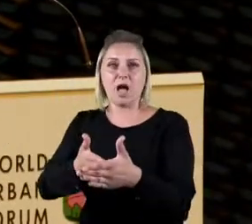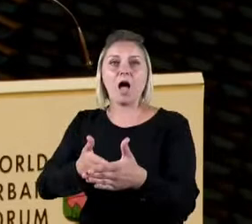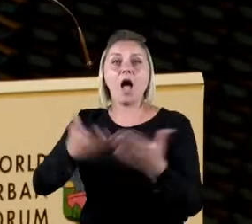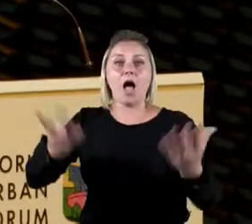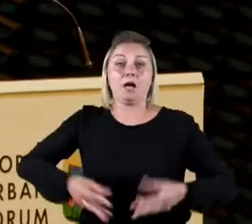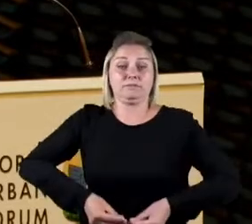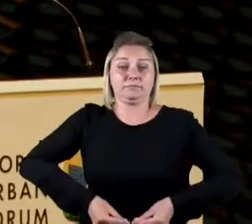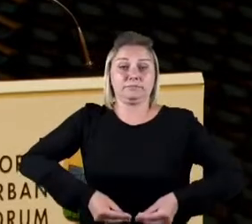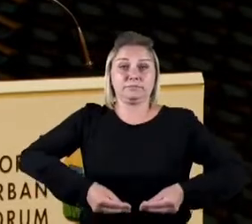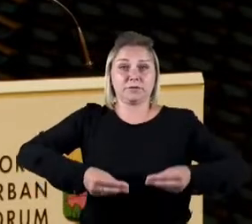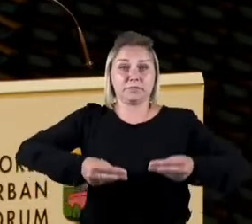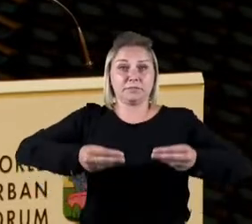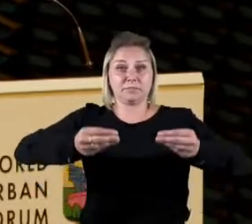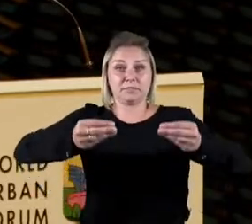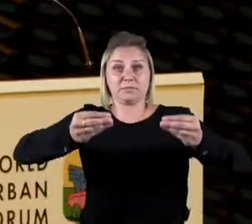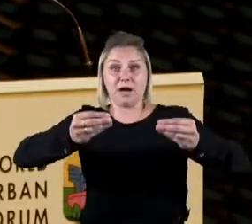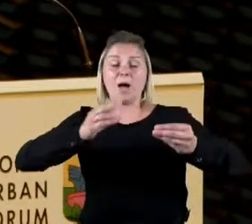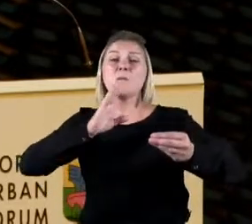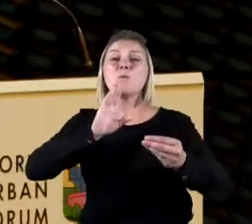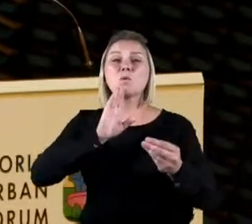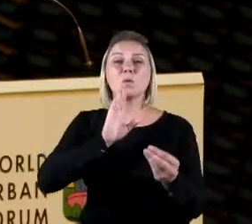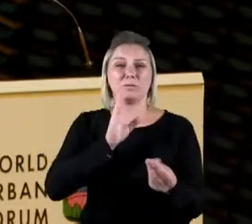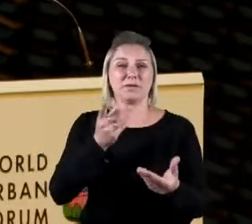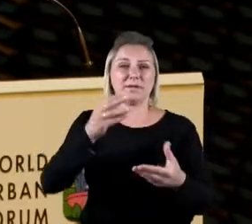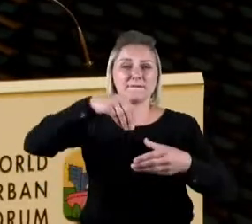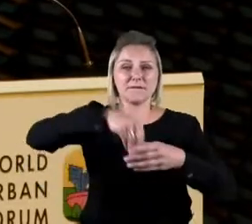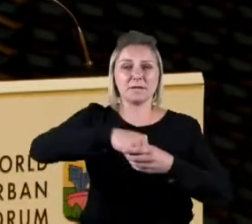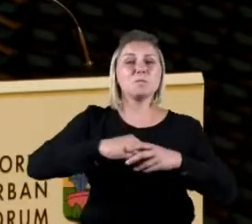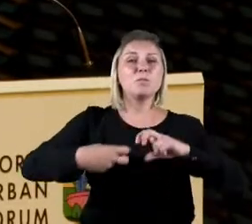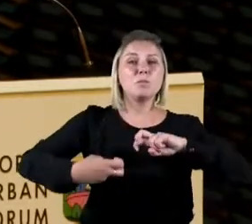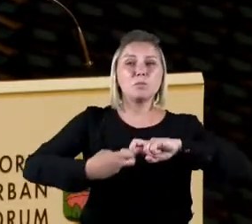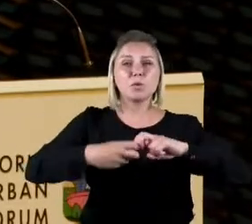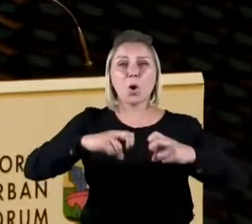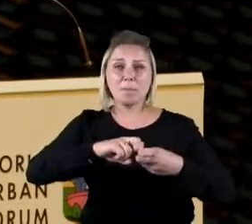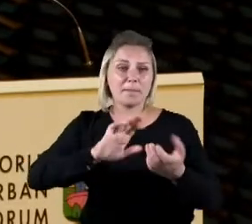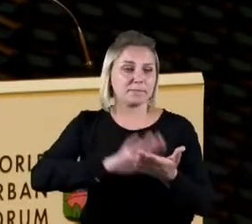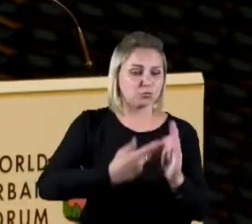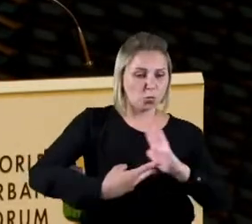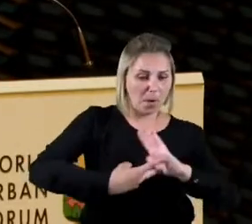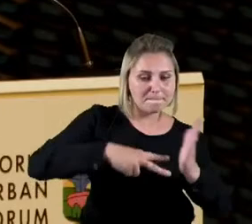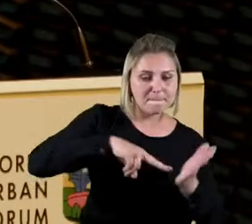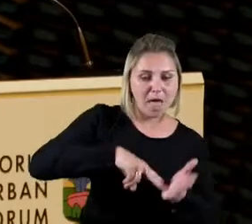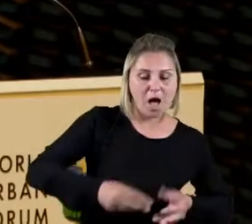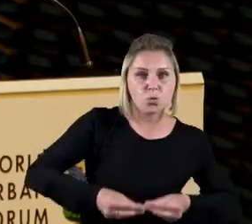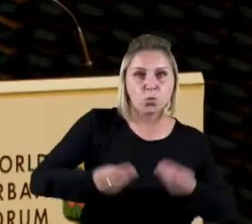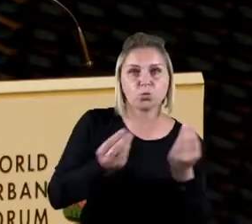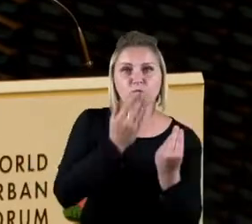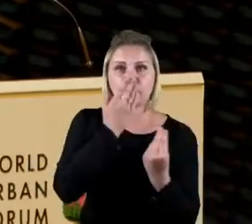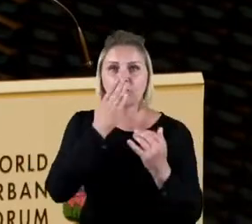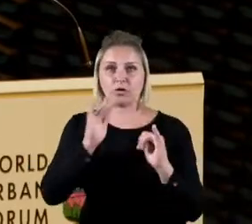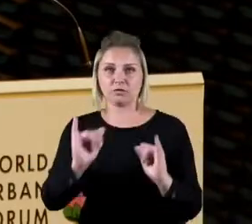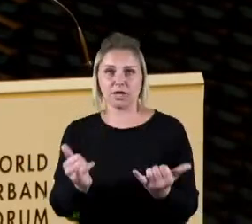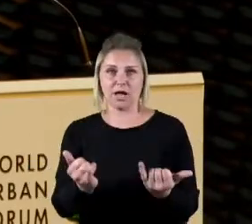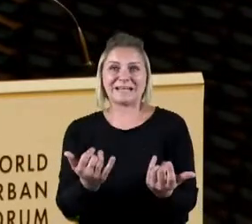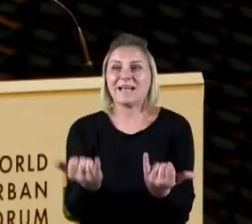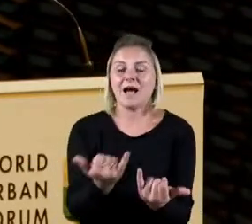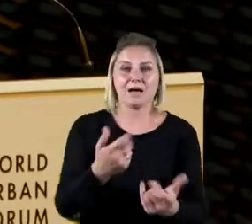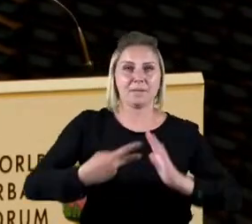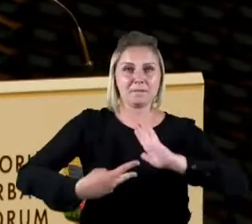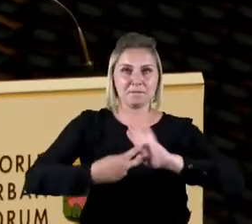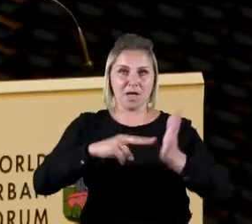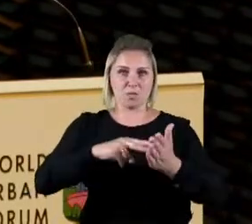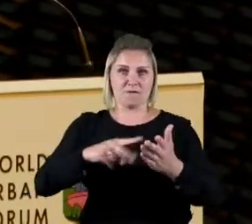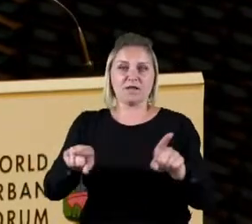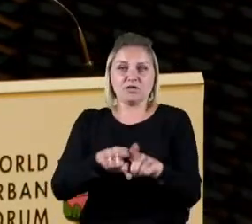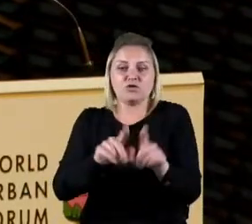bringing on pressures to how you plan urbanistically, but how you plan also urban